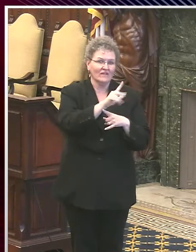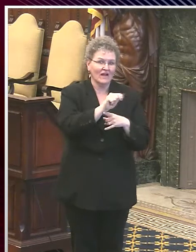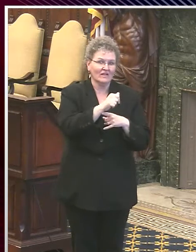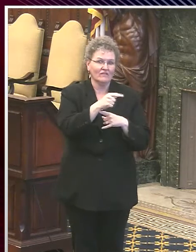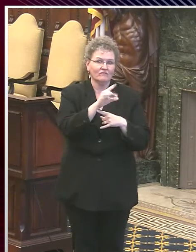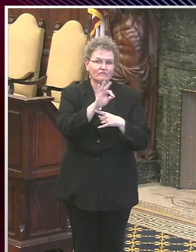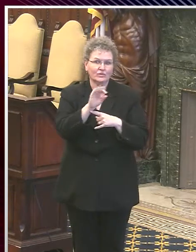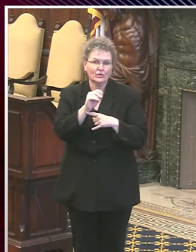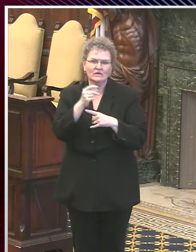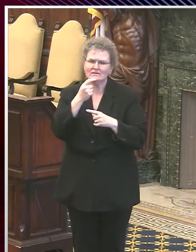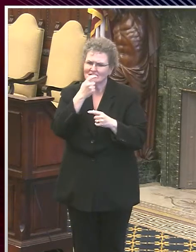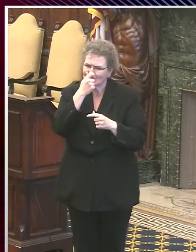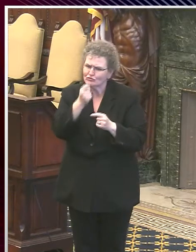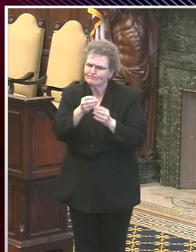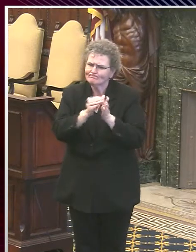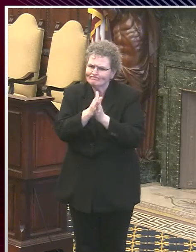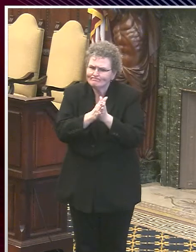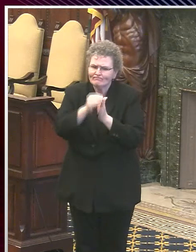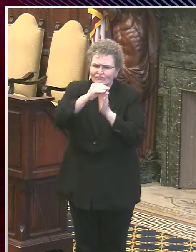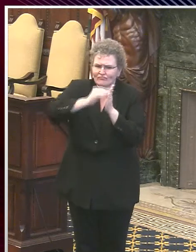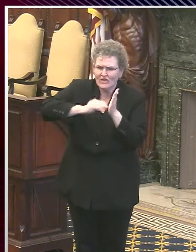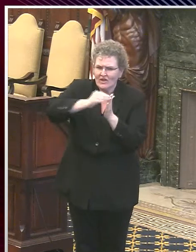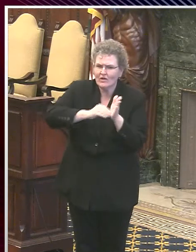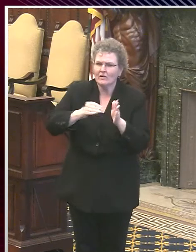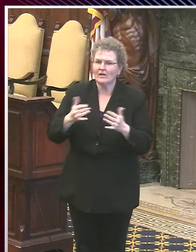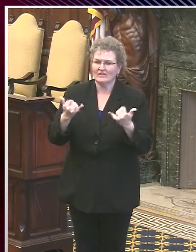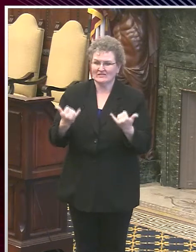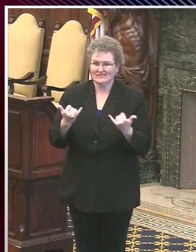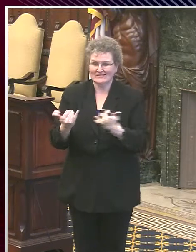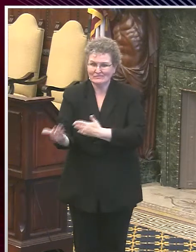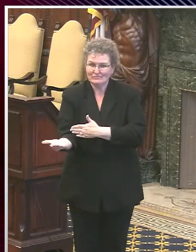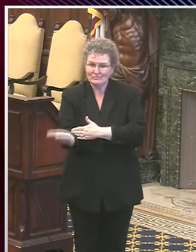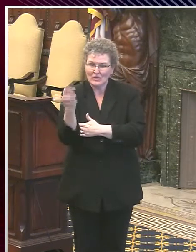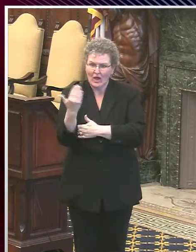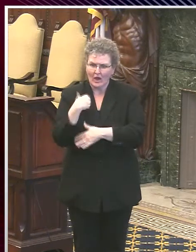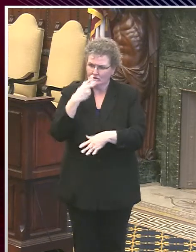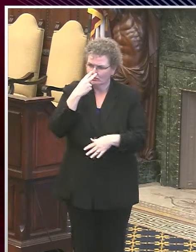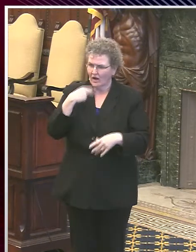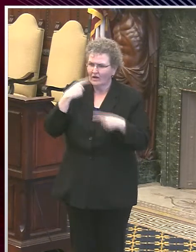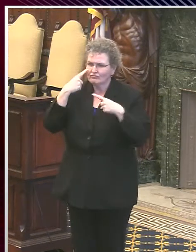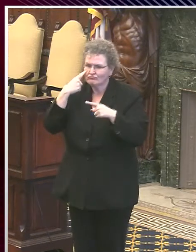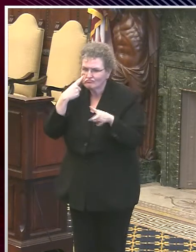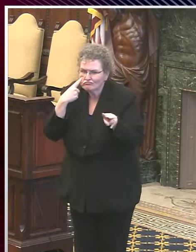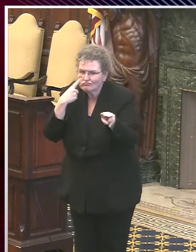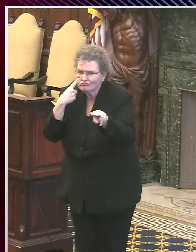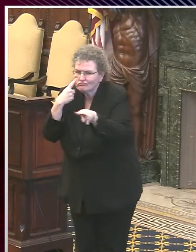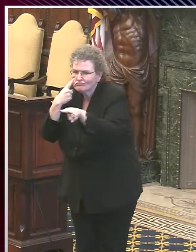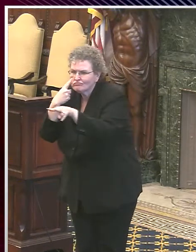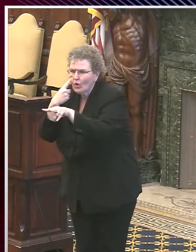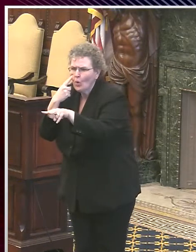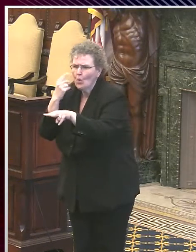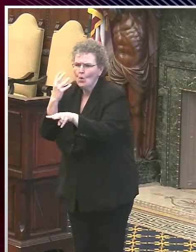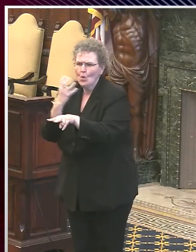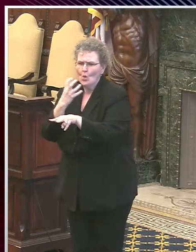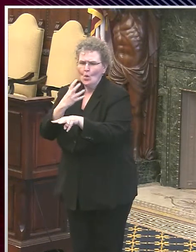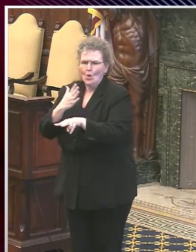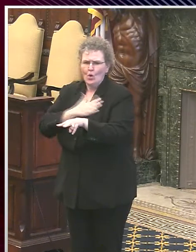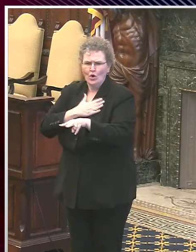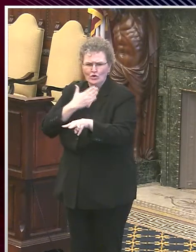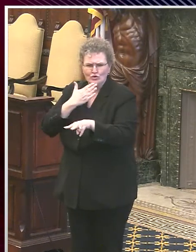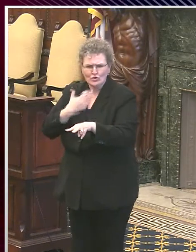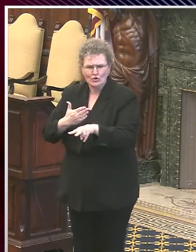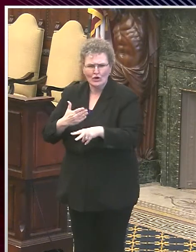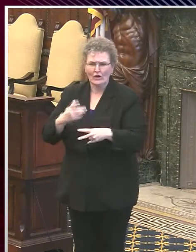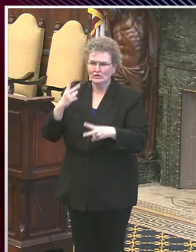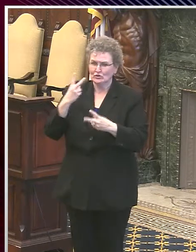interest form. This morning, I saw firsthand the site, and it's very impressive. For several weeks now, our partners in